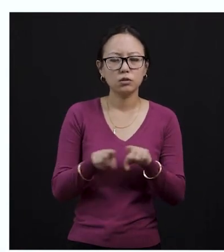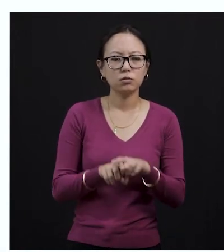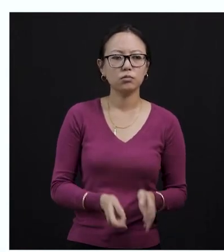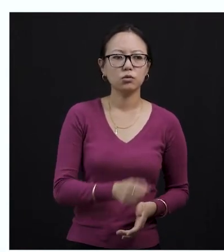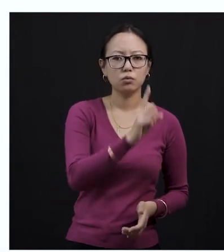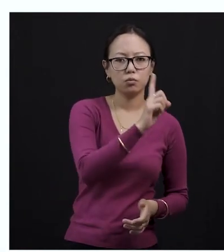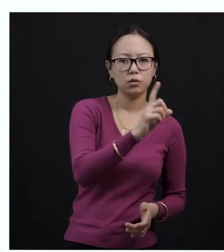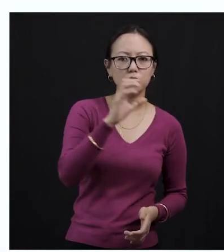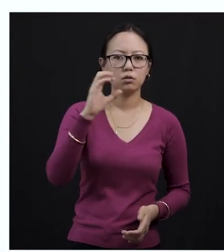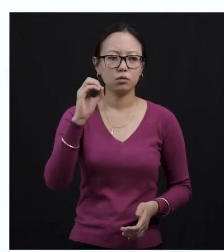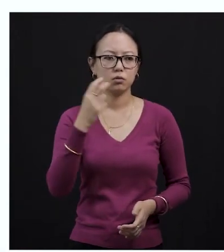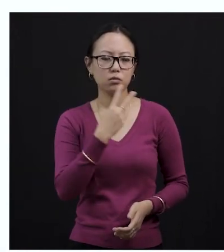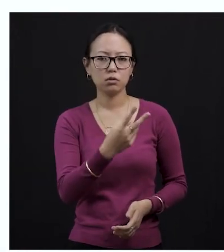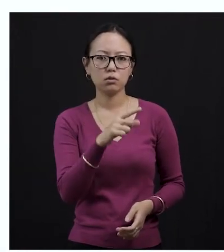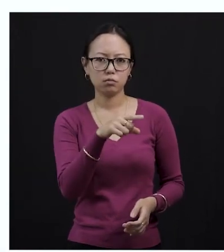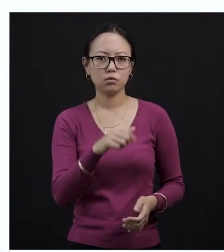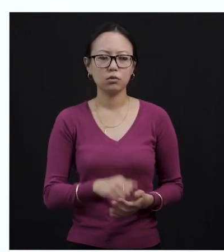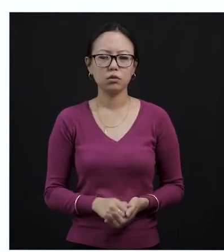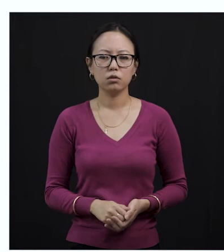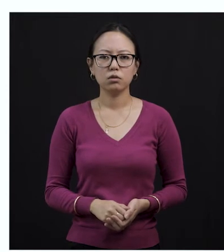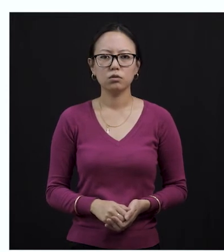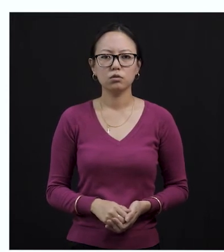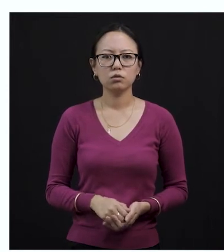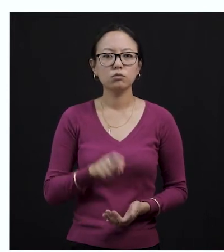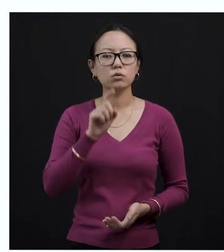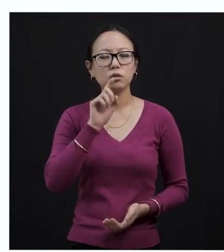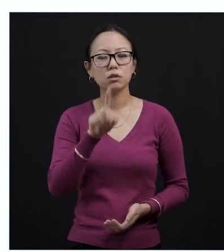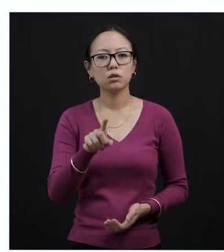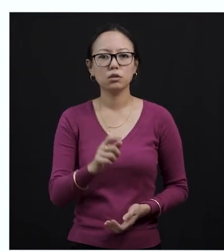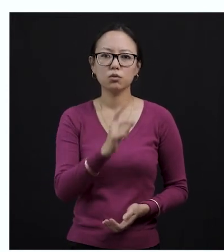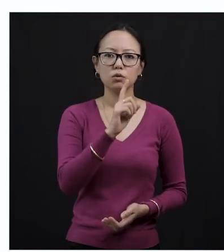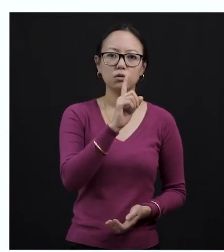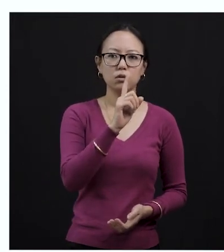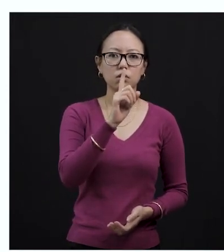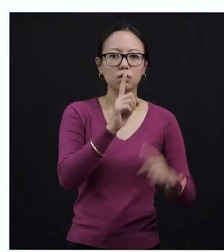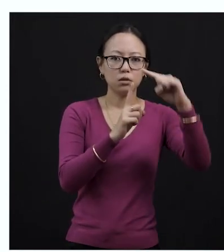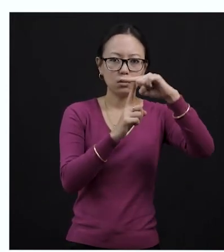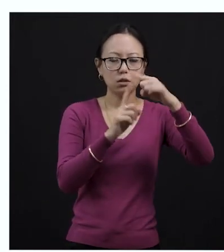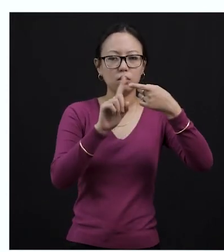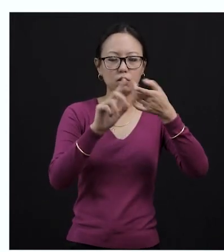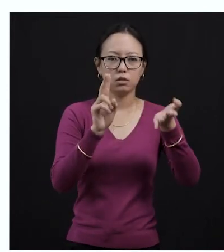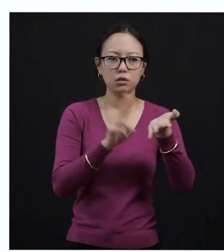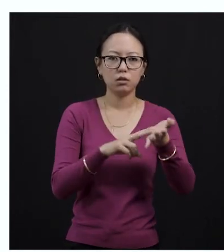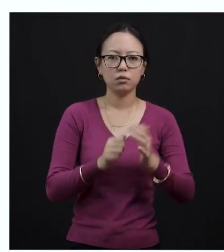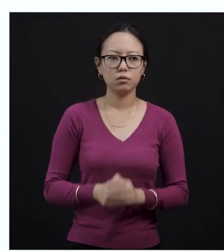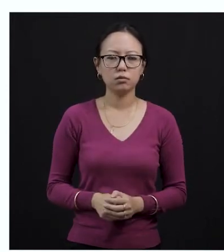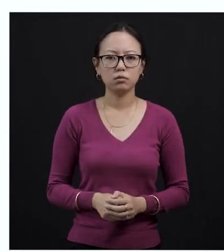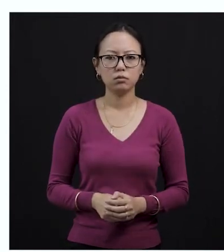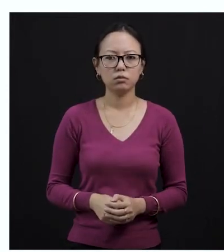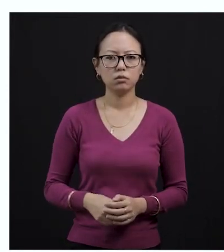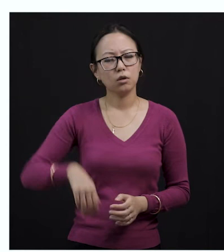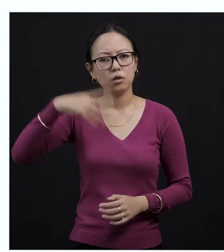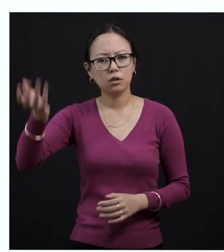represents that, it says that it is 10, right? So similarly, we will be learning more about this in the